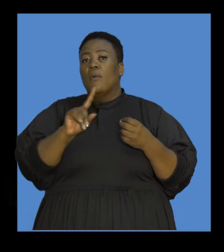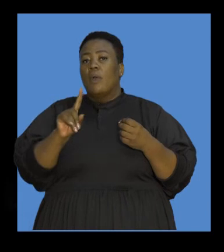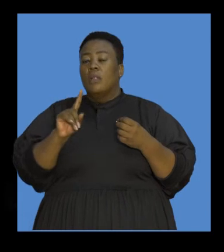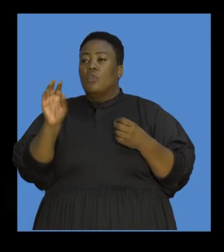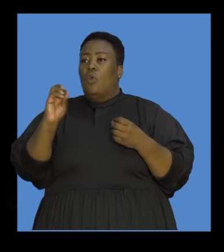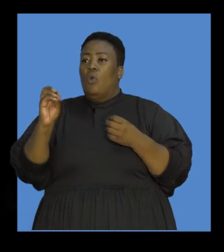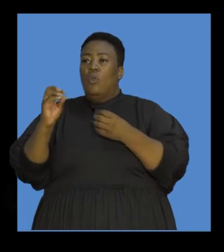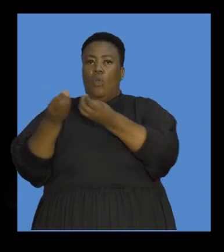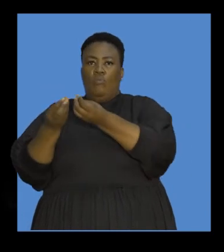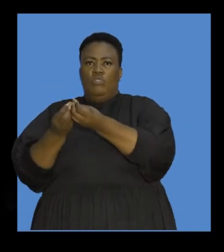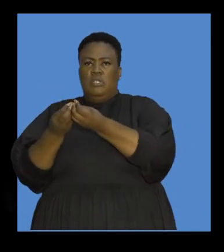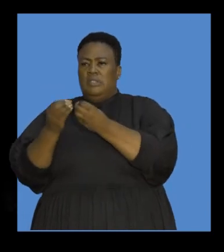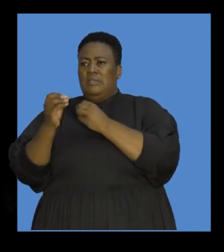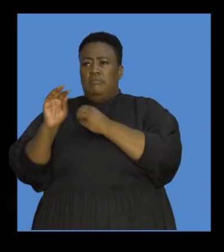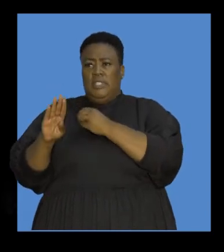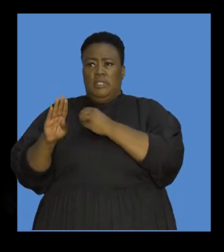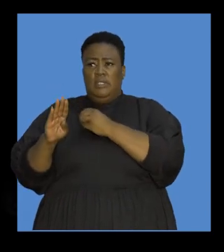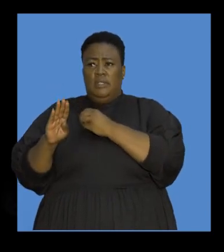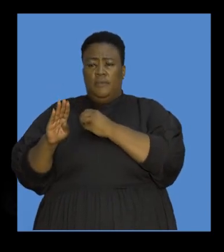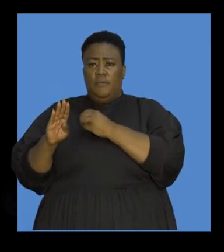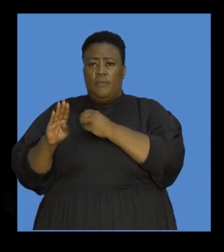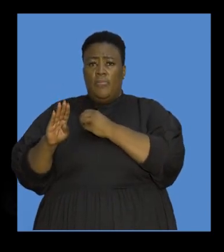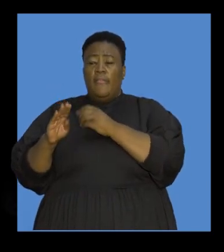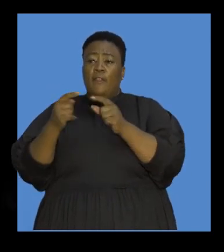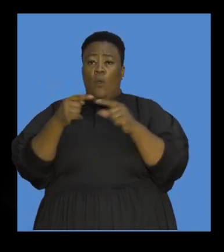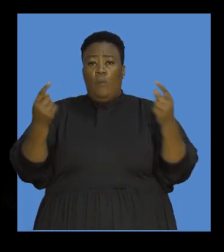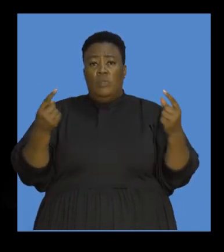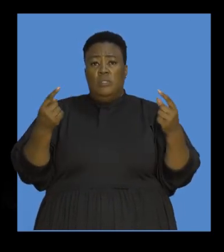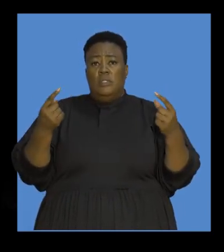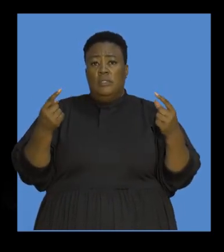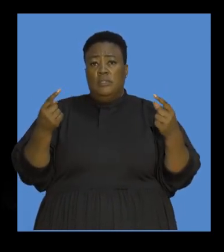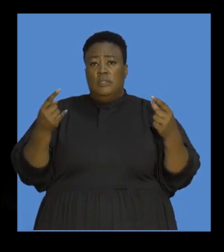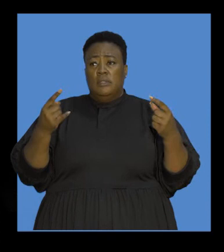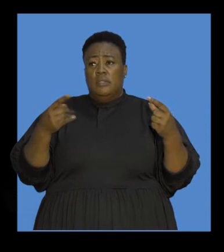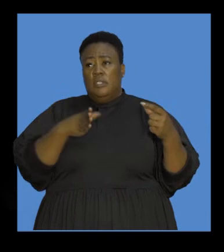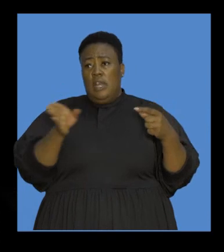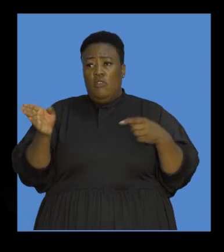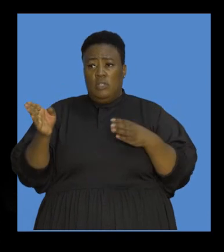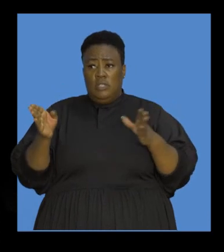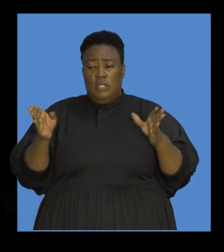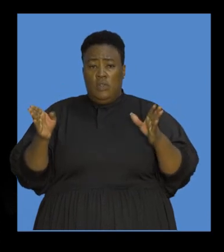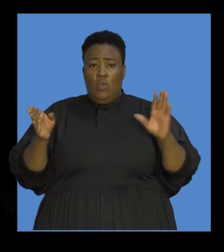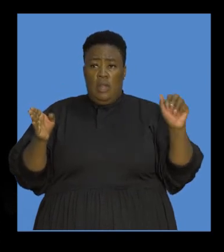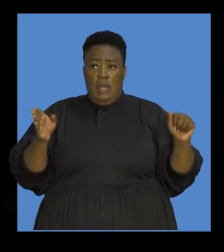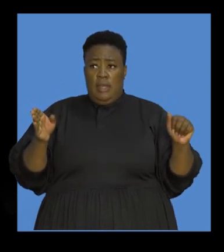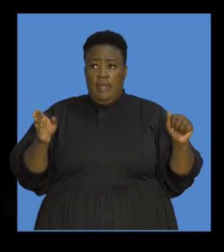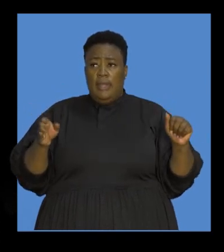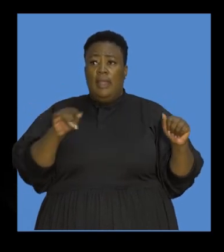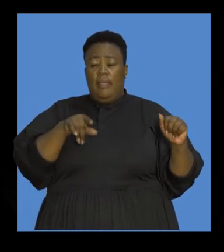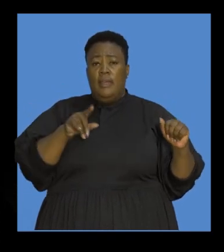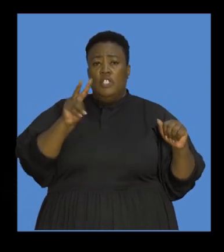force equal in magnitude, but opposite in direction on object A.